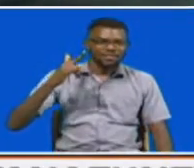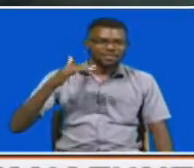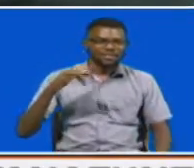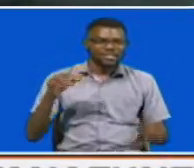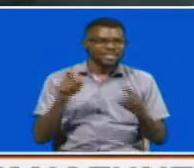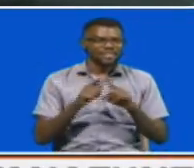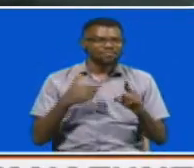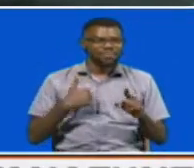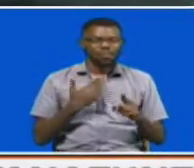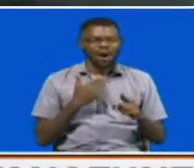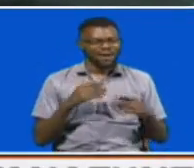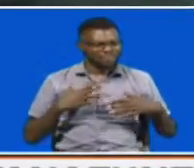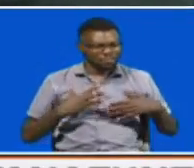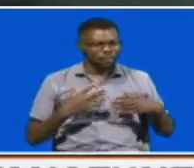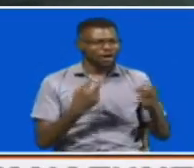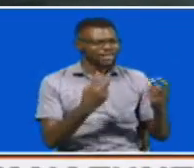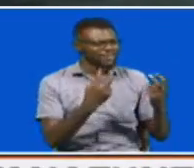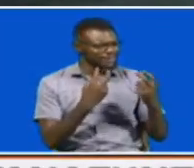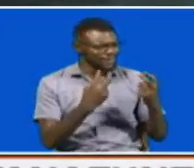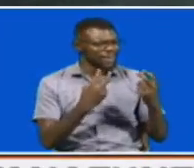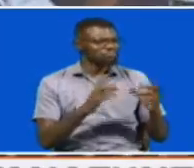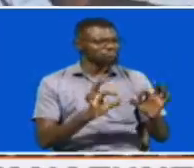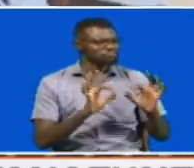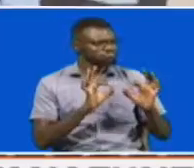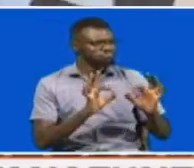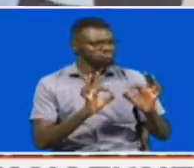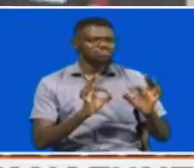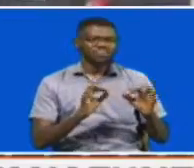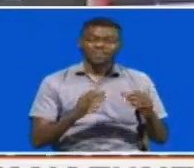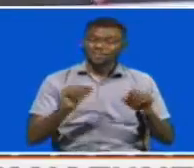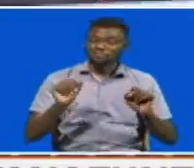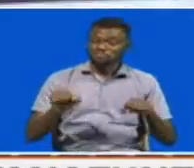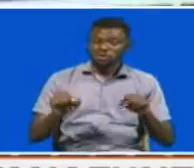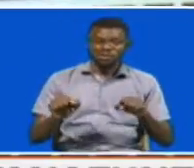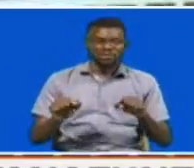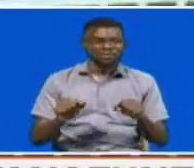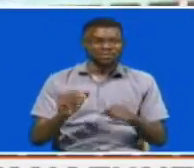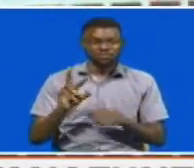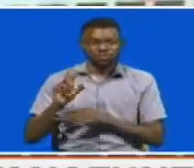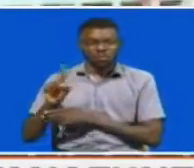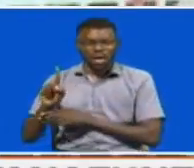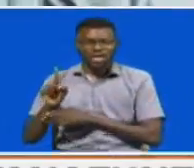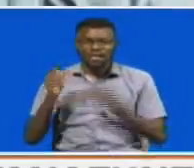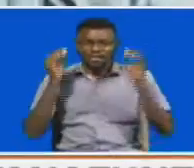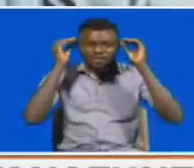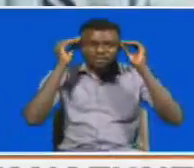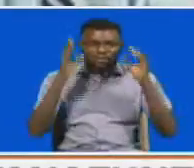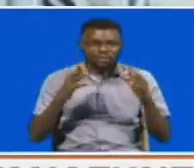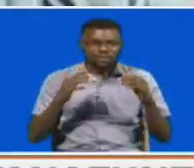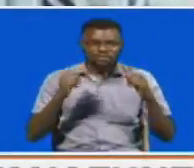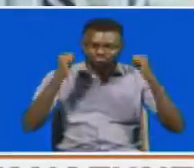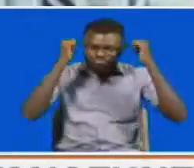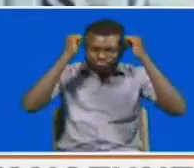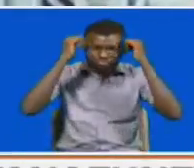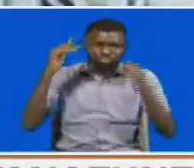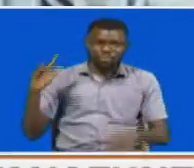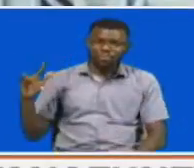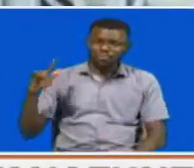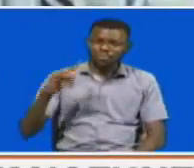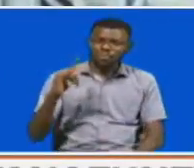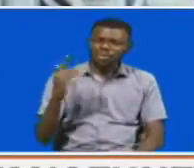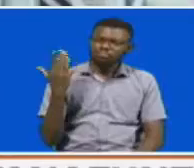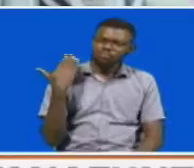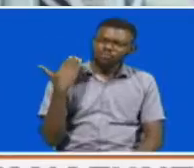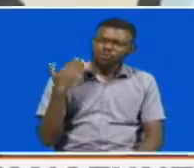I wanted to amaze people and make the impossible possible. Wanafunzi 21 wa somo la urubani waliofanya mtihani wa KCSE